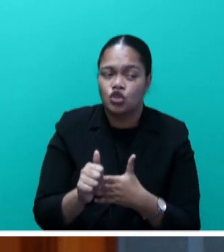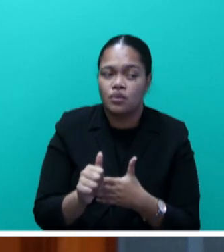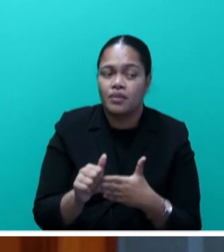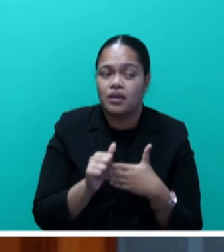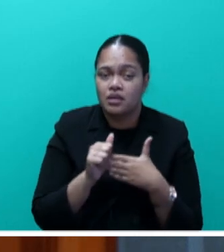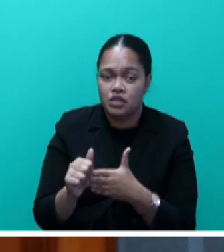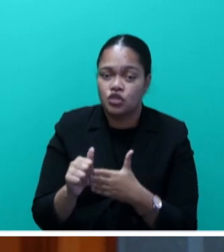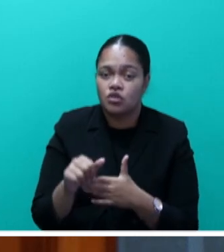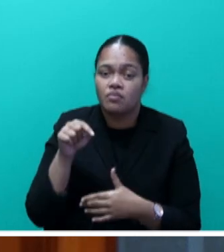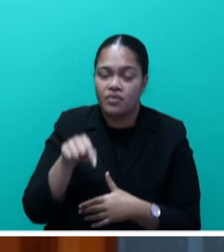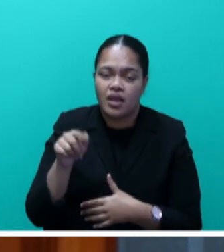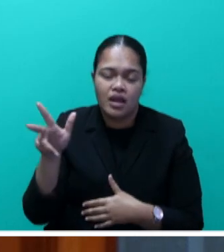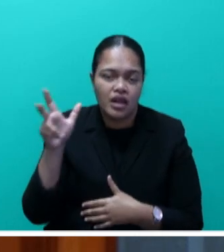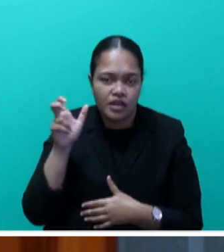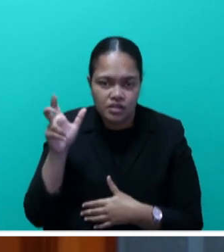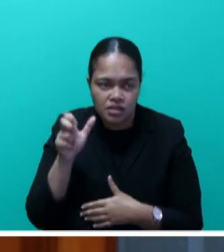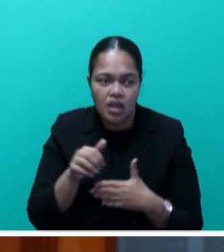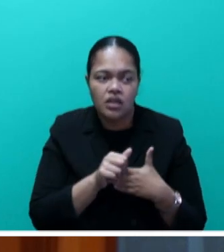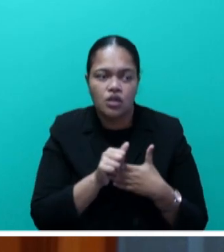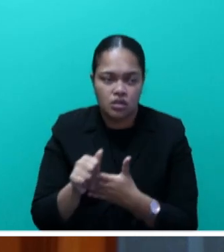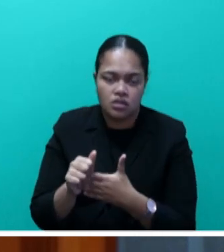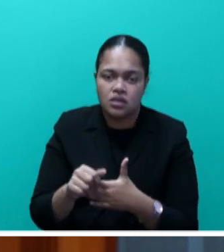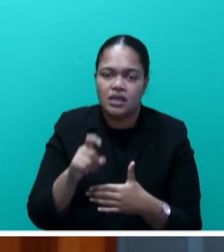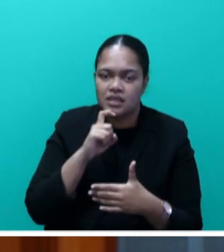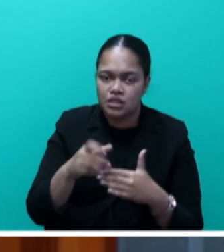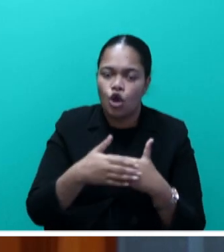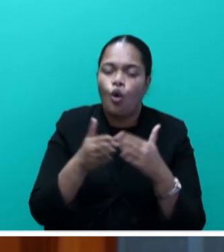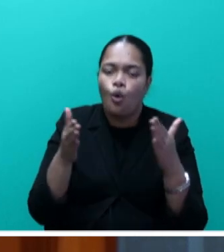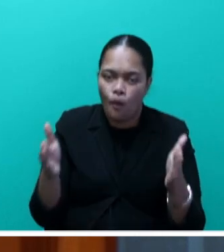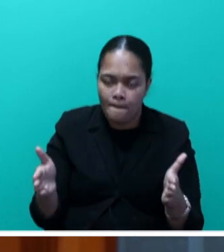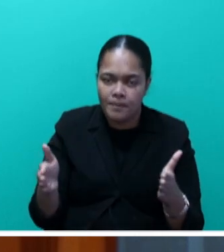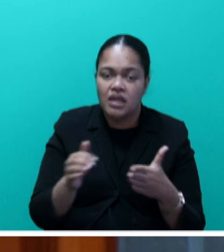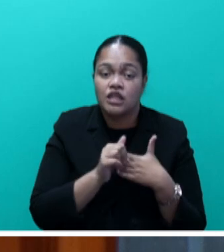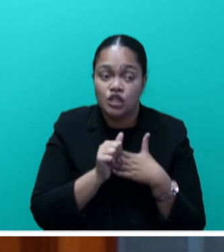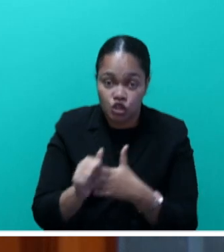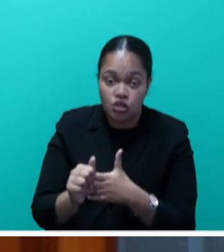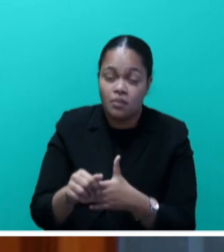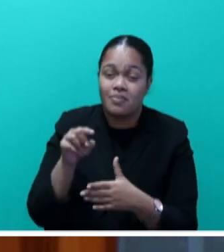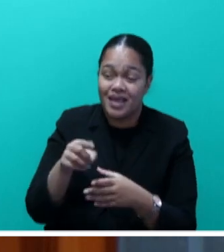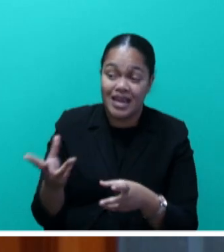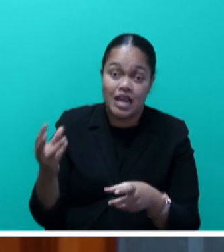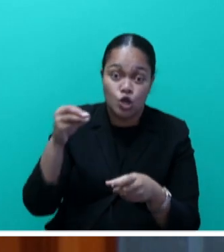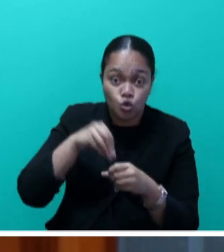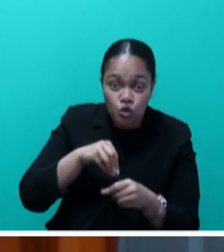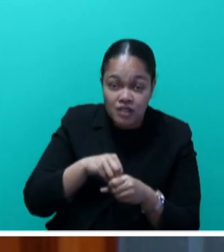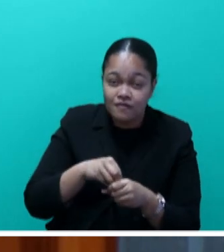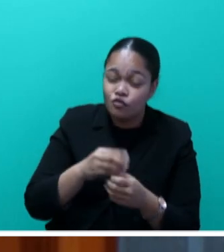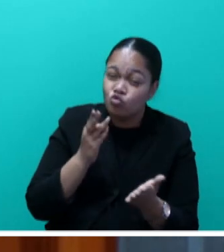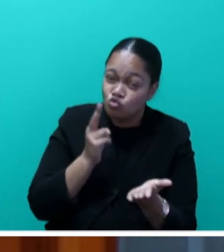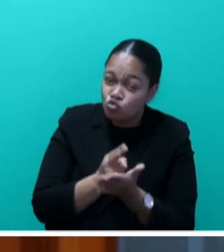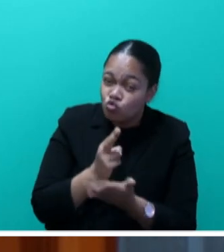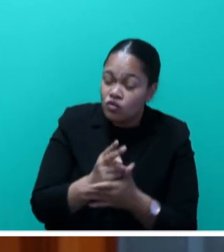that listens, a leadership that is open, a leadership that is inclusive, truthful,